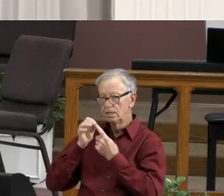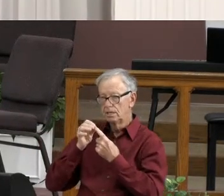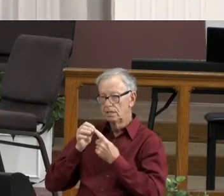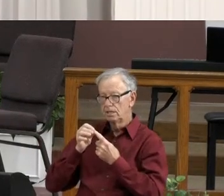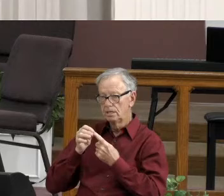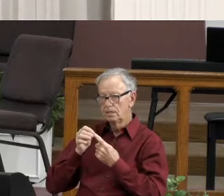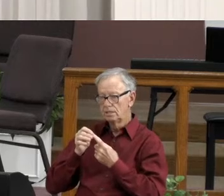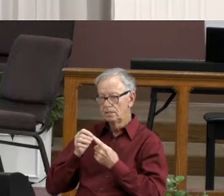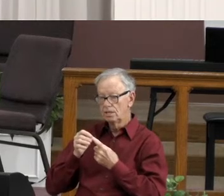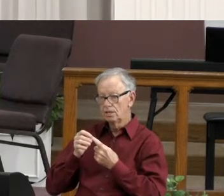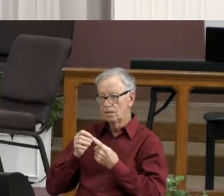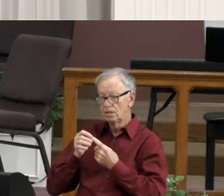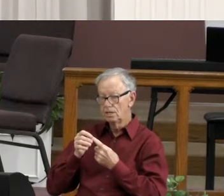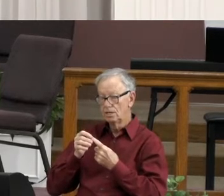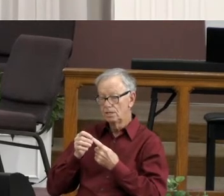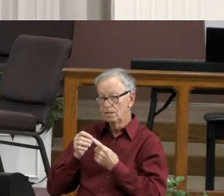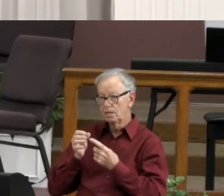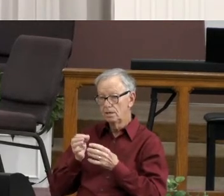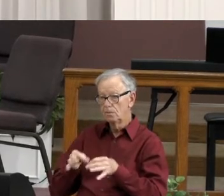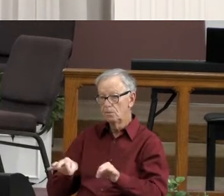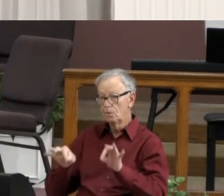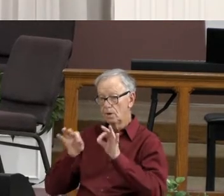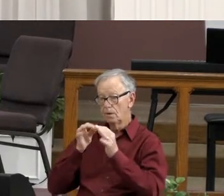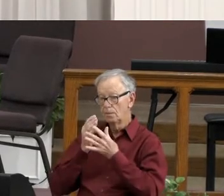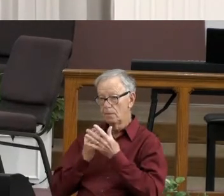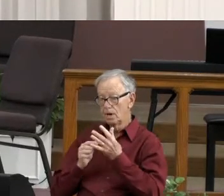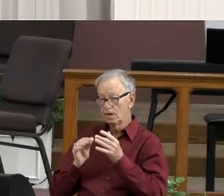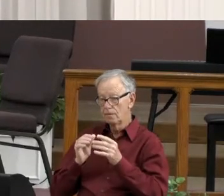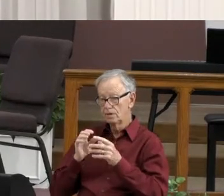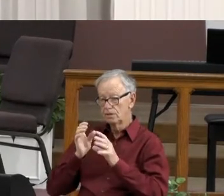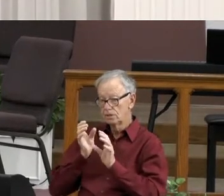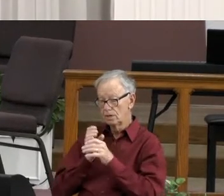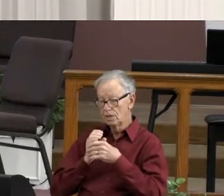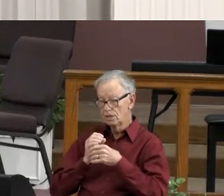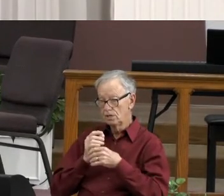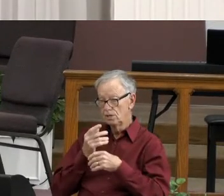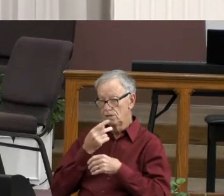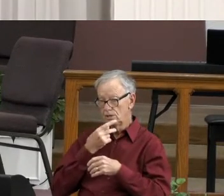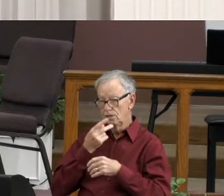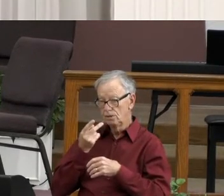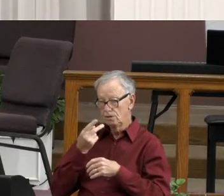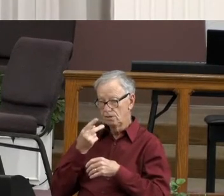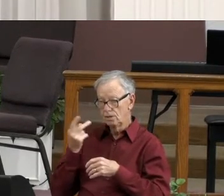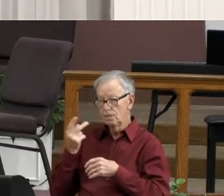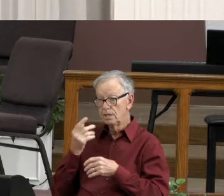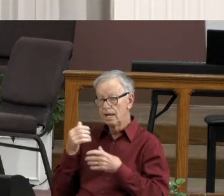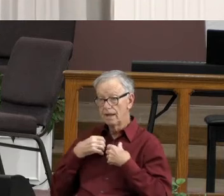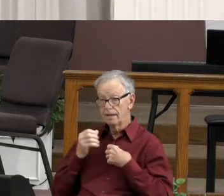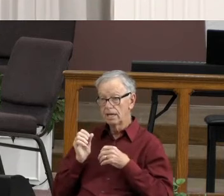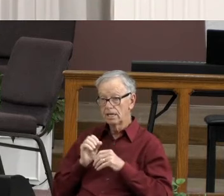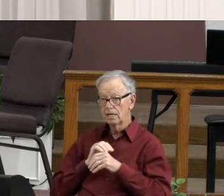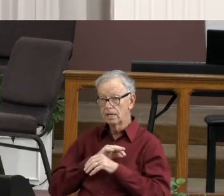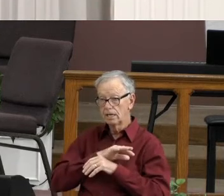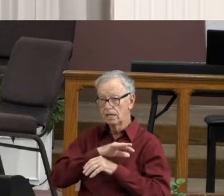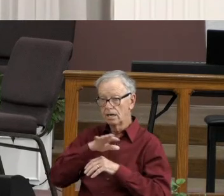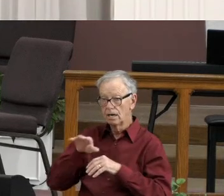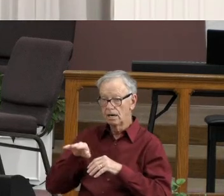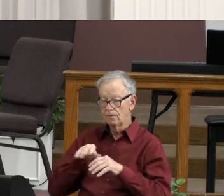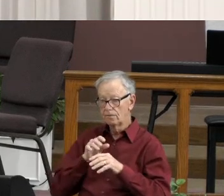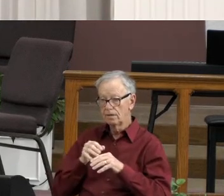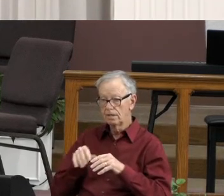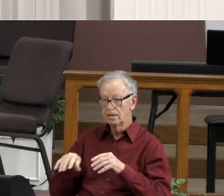of His creation, you and I. He wants that relationship. Does He have that covering the face of the earth?